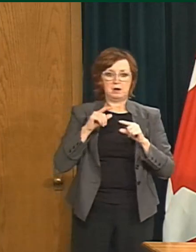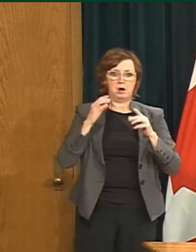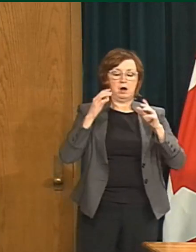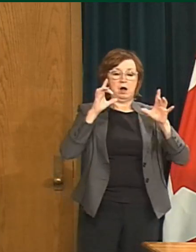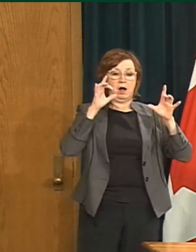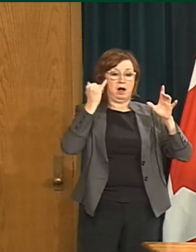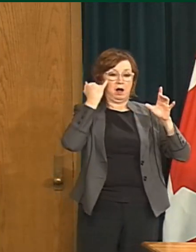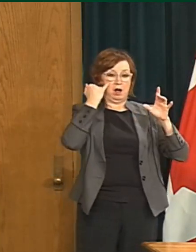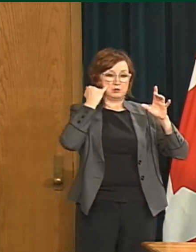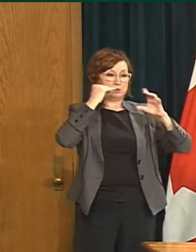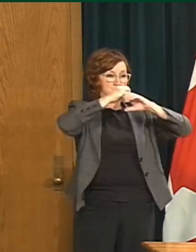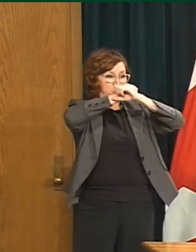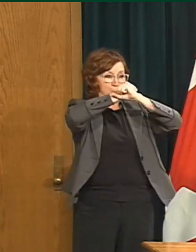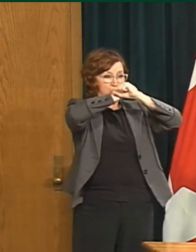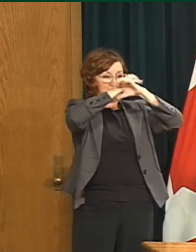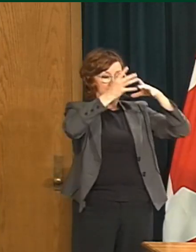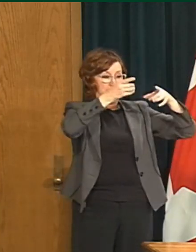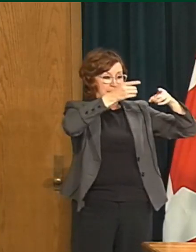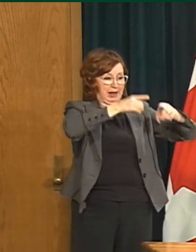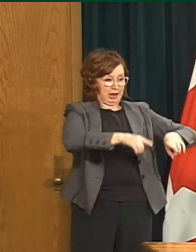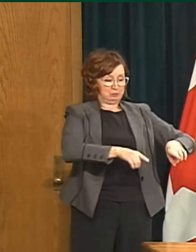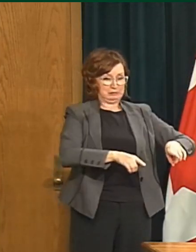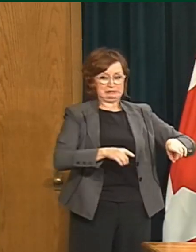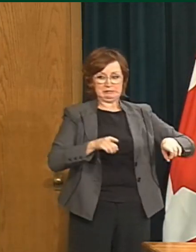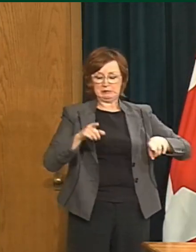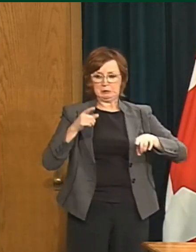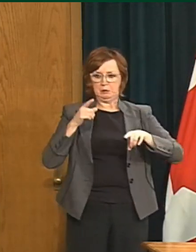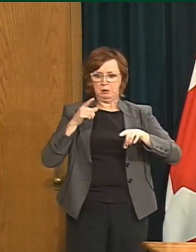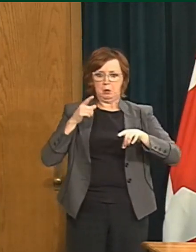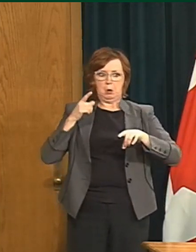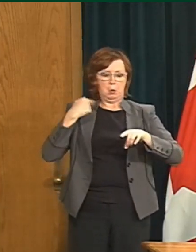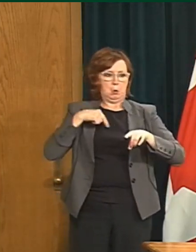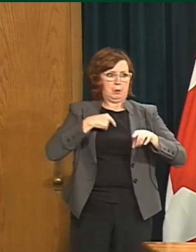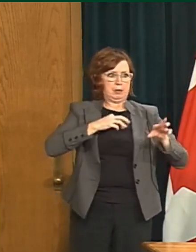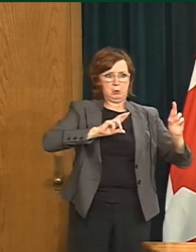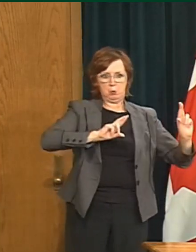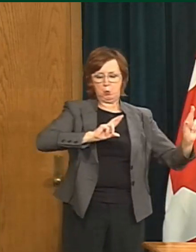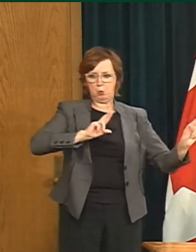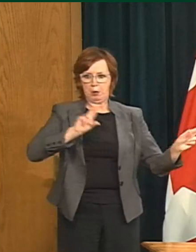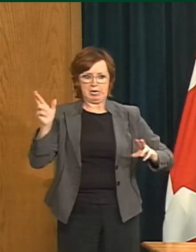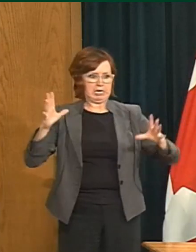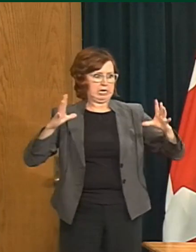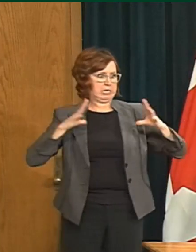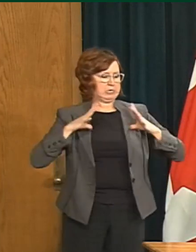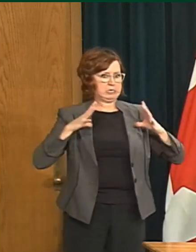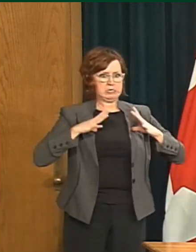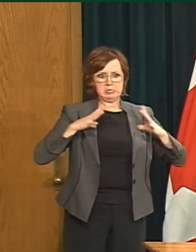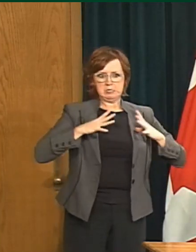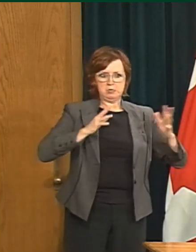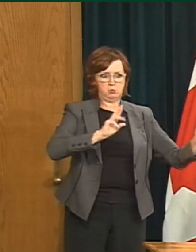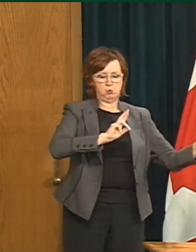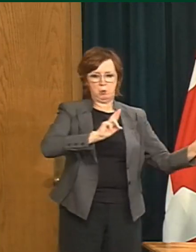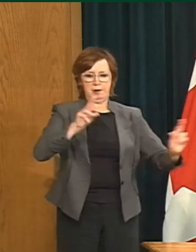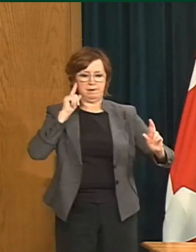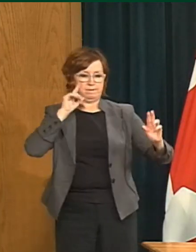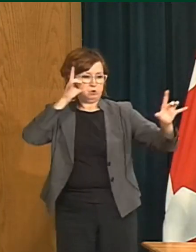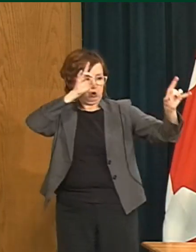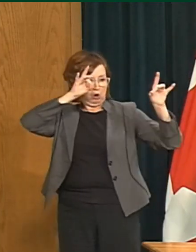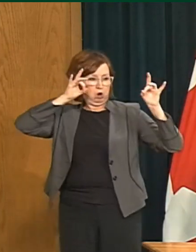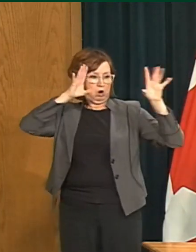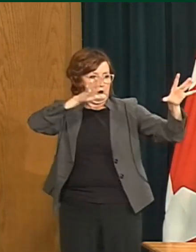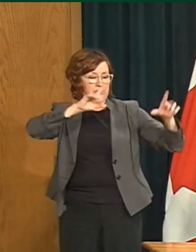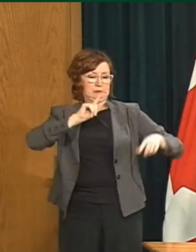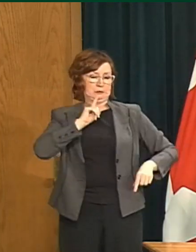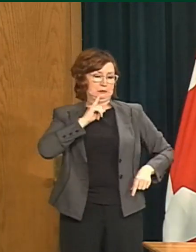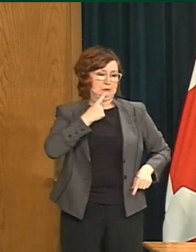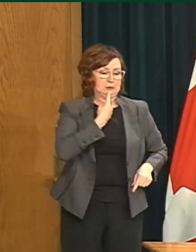US experiences. So the health system has to be prepared for the worst case scenario. We have to do everything we can to be on